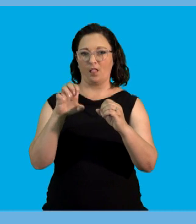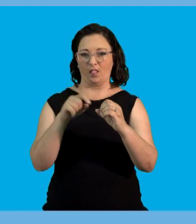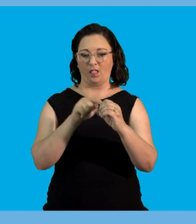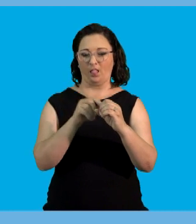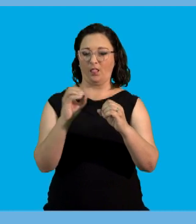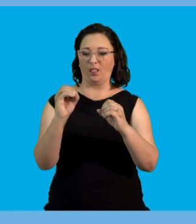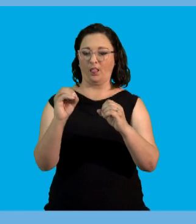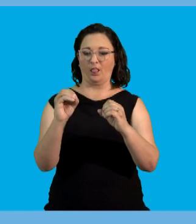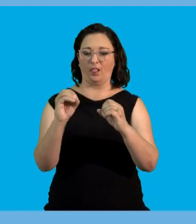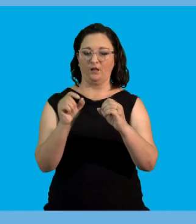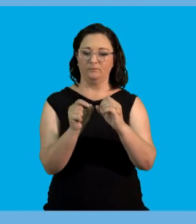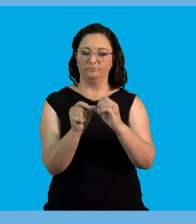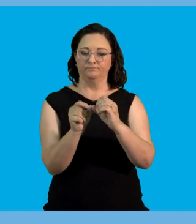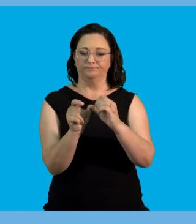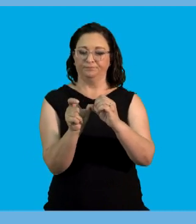will